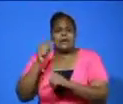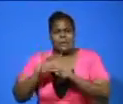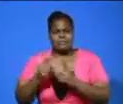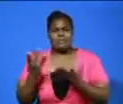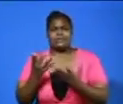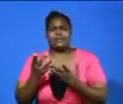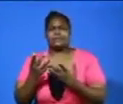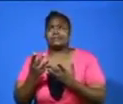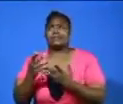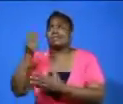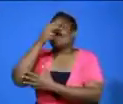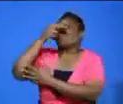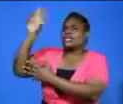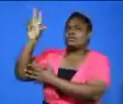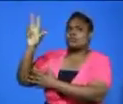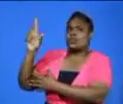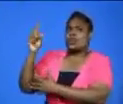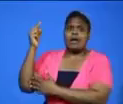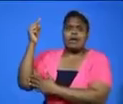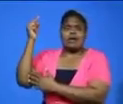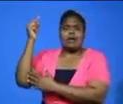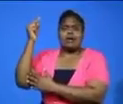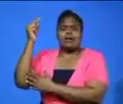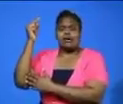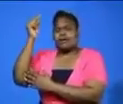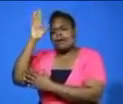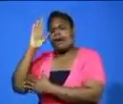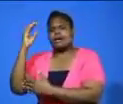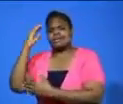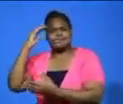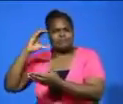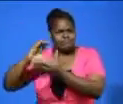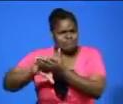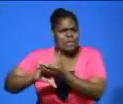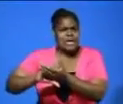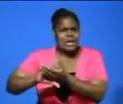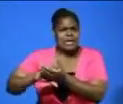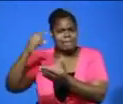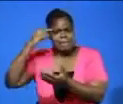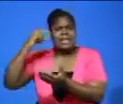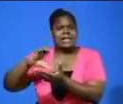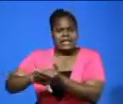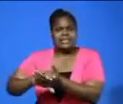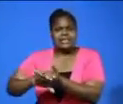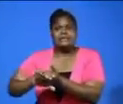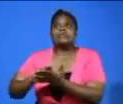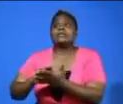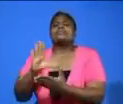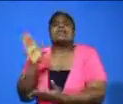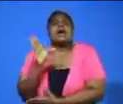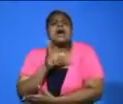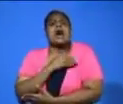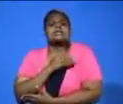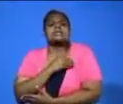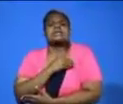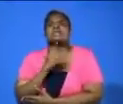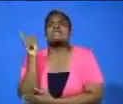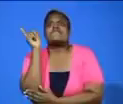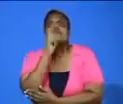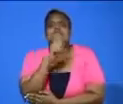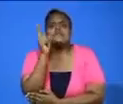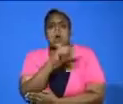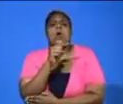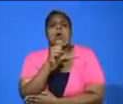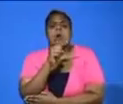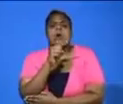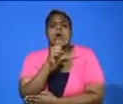had abandoned God's covenant, because they had abandoned the altar, they gave wings to falsehood,